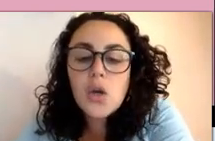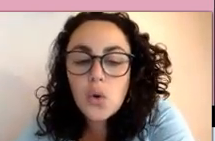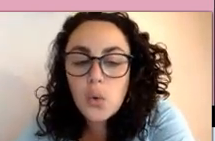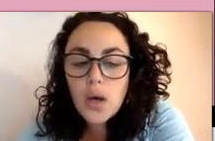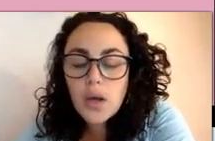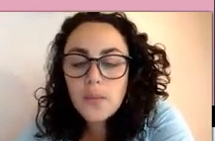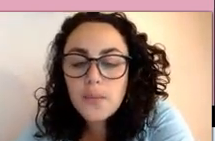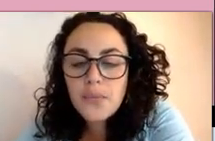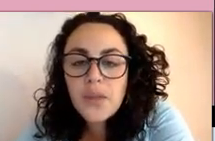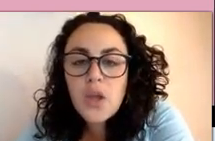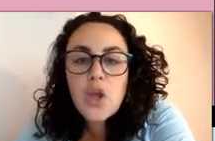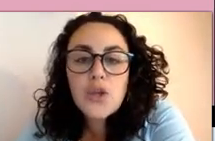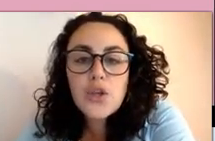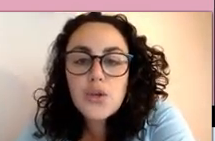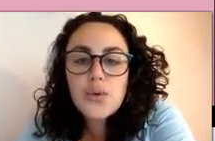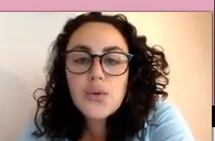queen, Q.